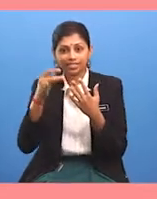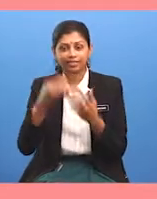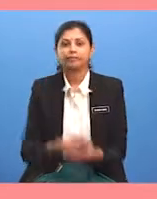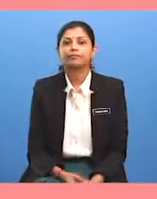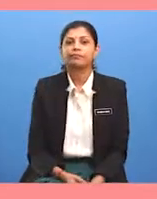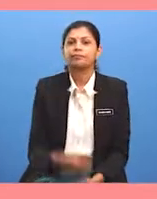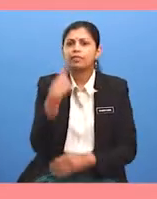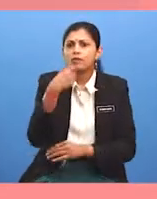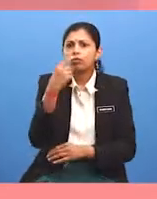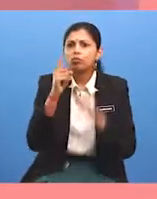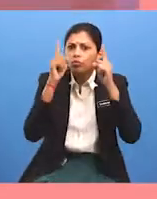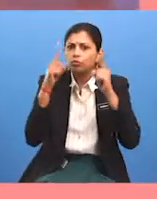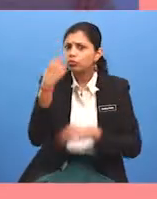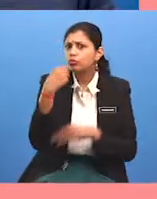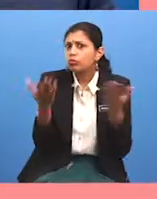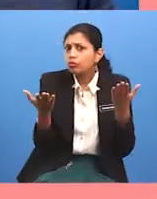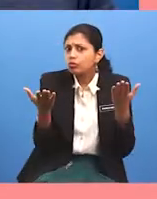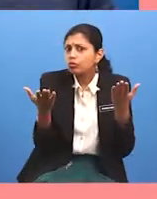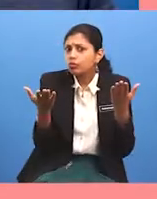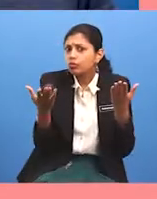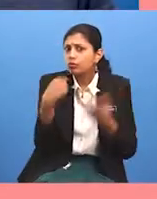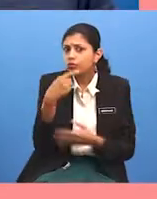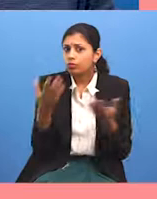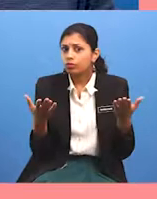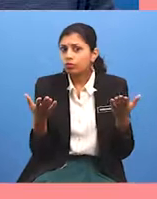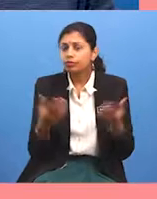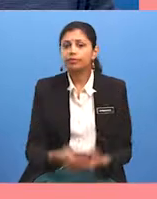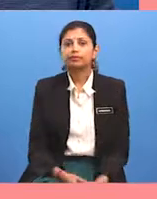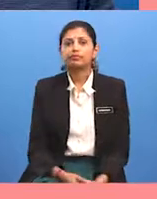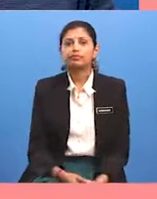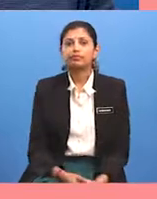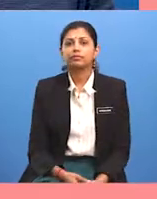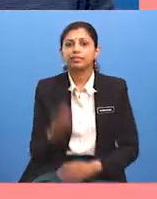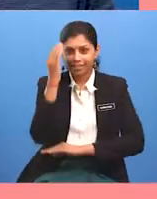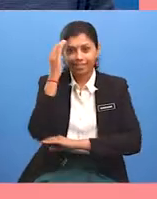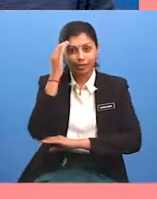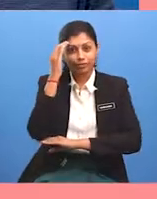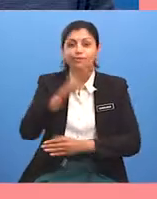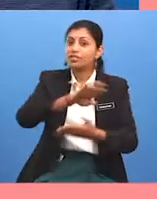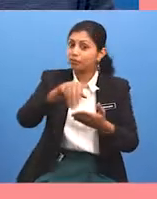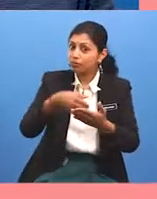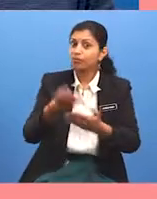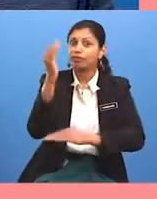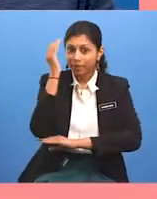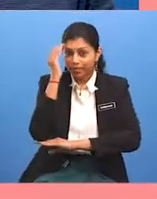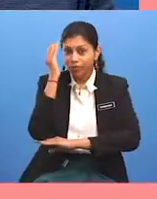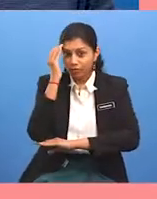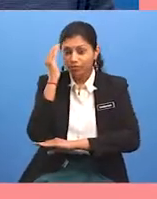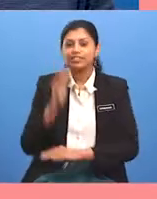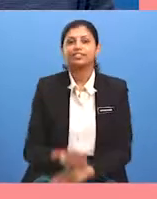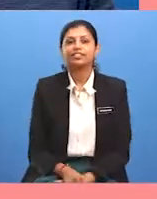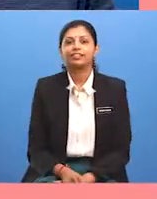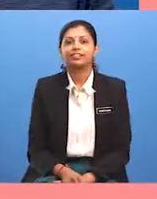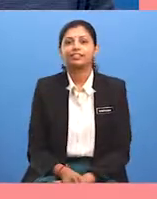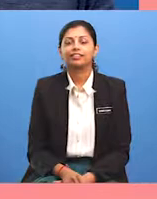picture here? They are well-known people in the technology industry. The first